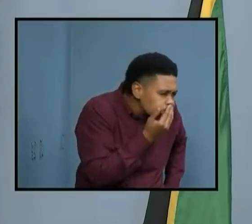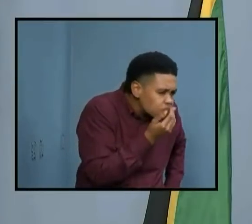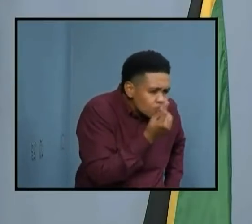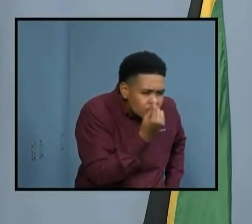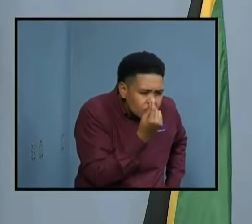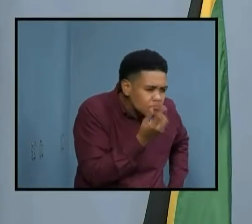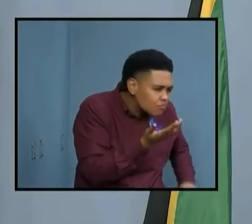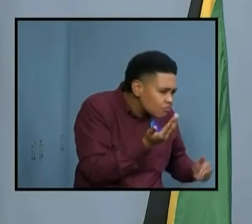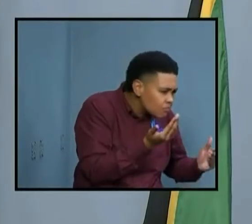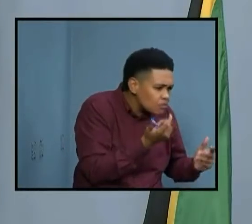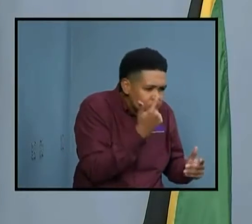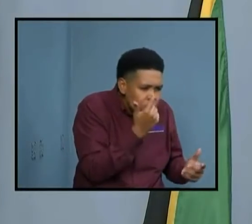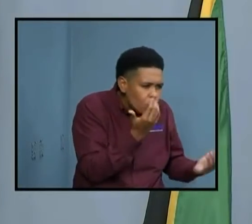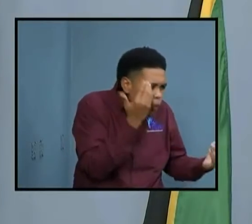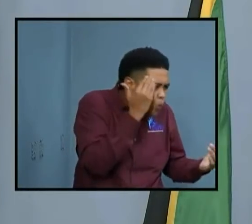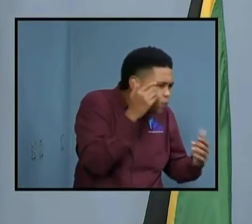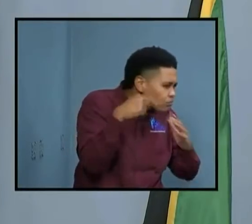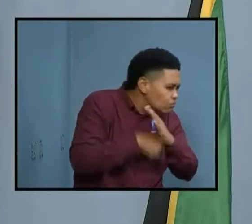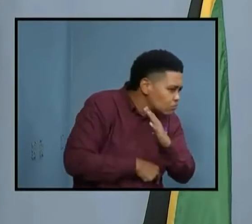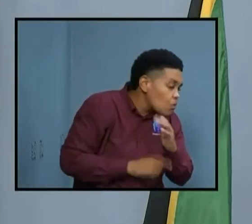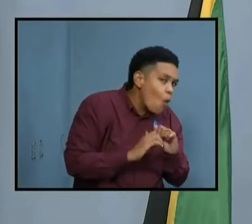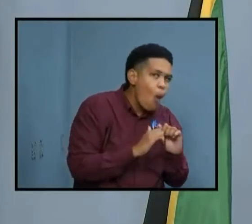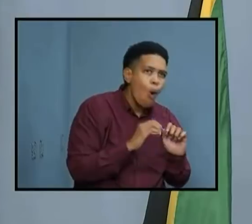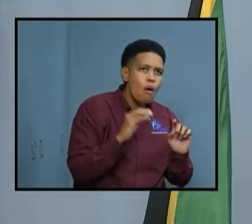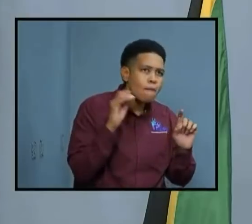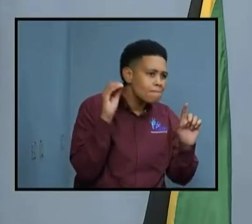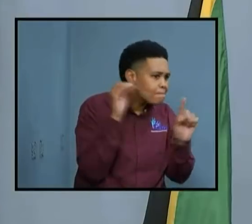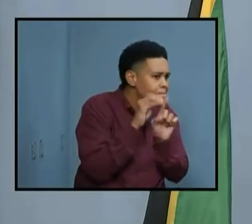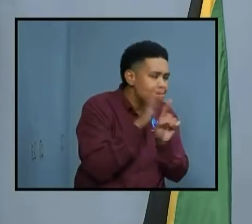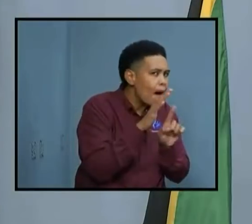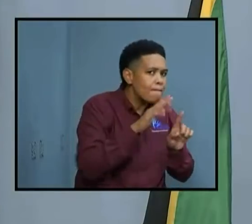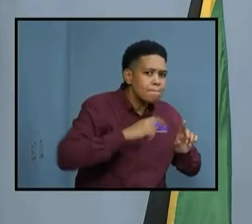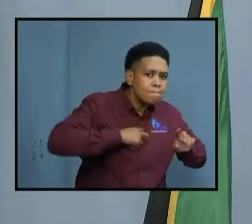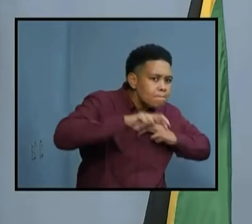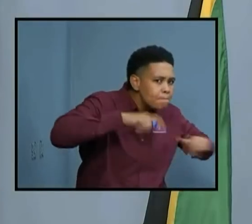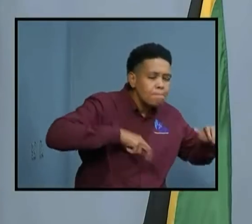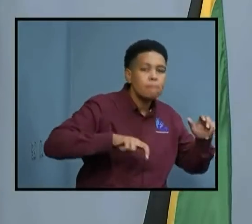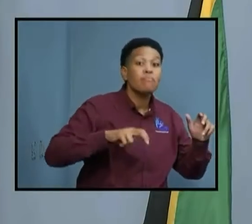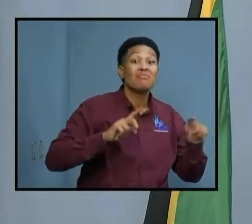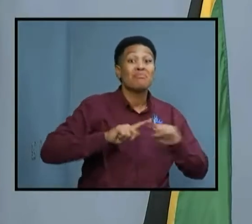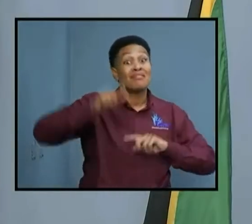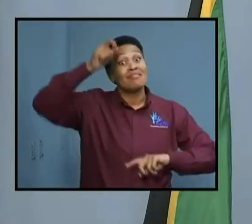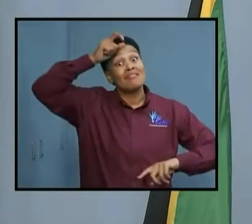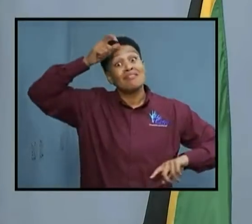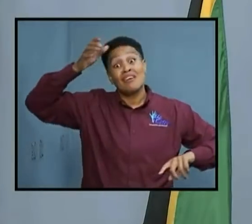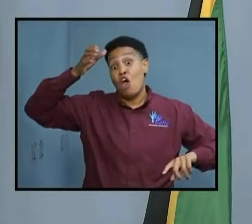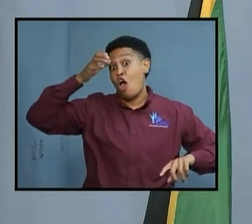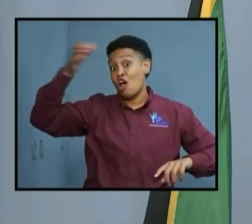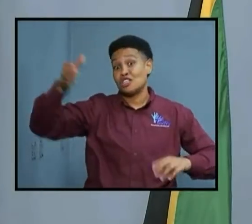more details as to the origin. But the concept of community transmission